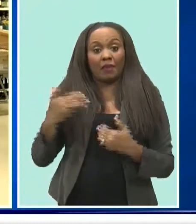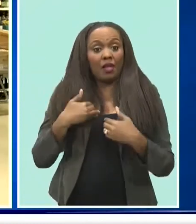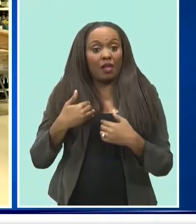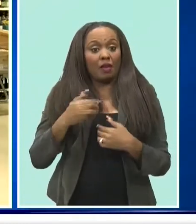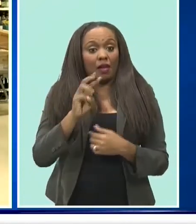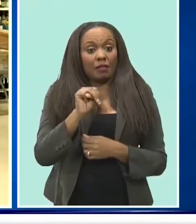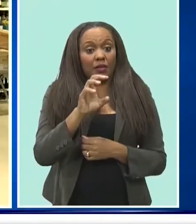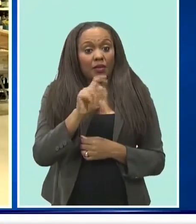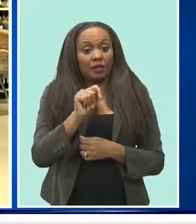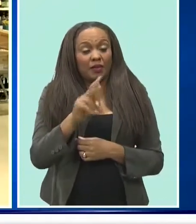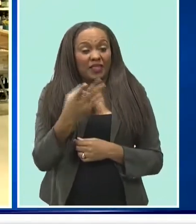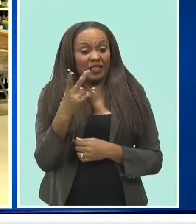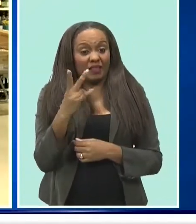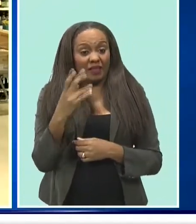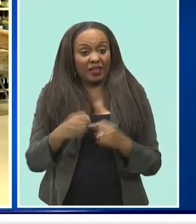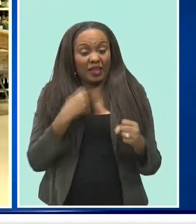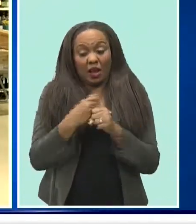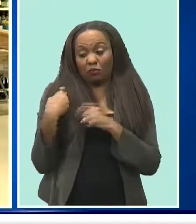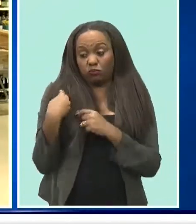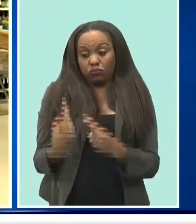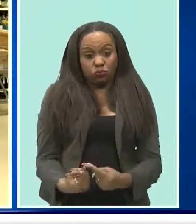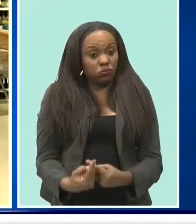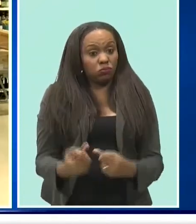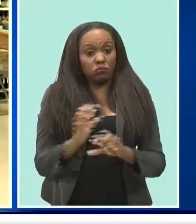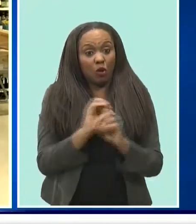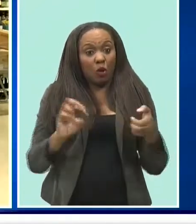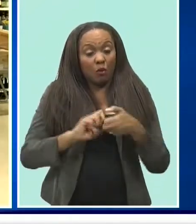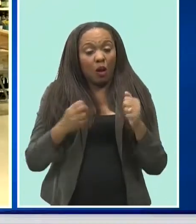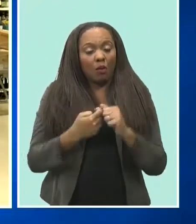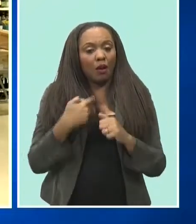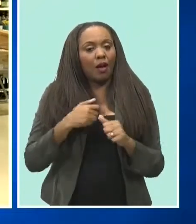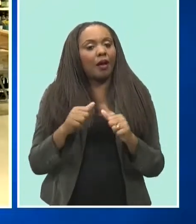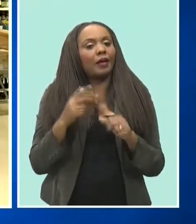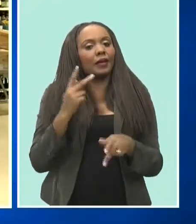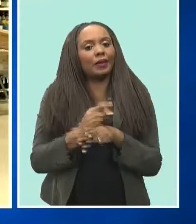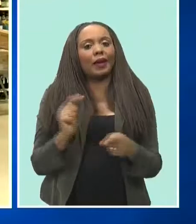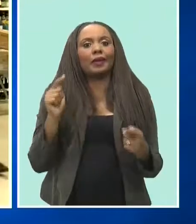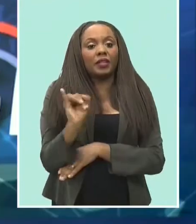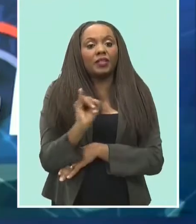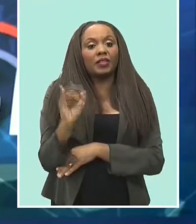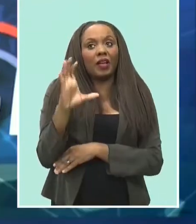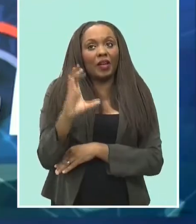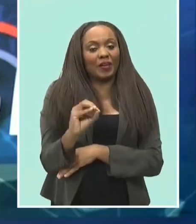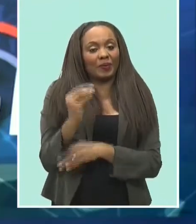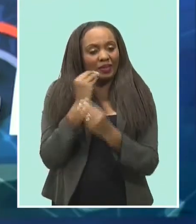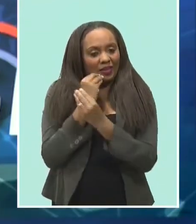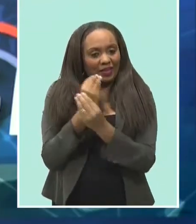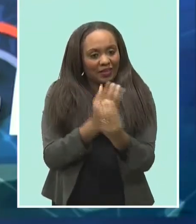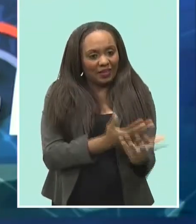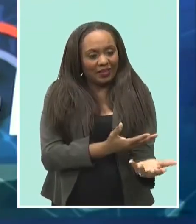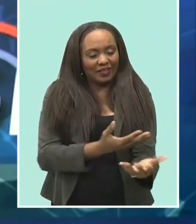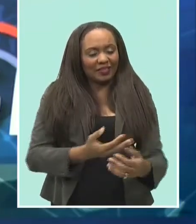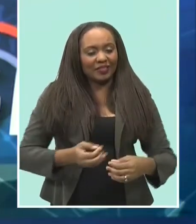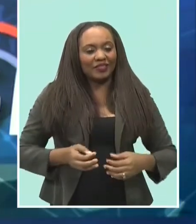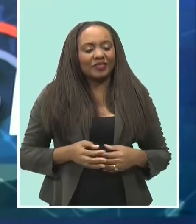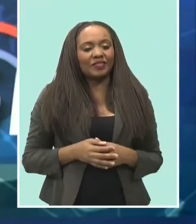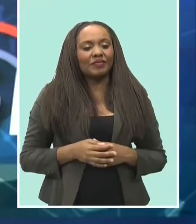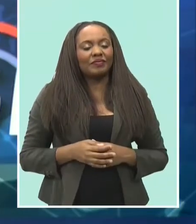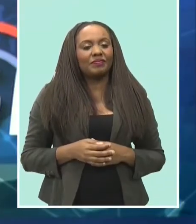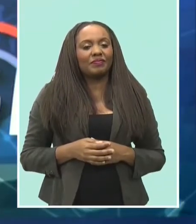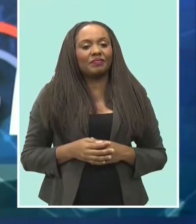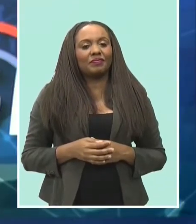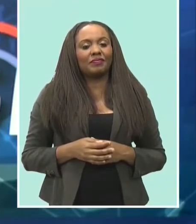and I haven't had any complaints so far about them, and I'm going to keep them probably till I die. Here's a tip from Cooperators General